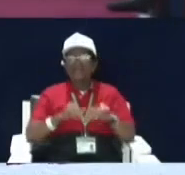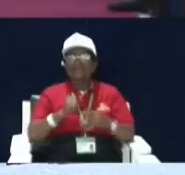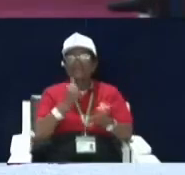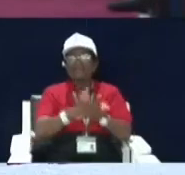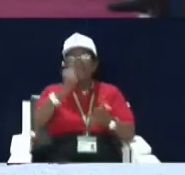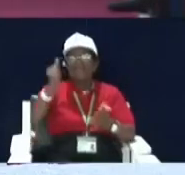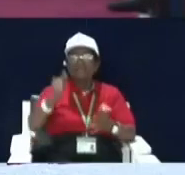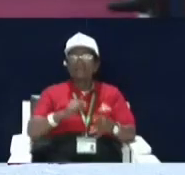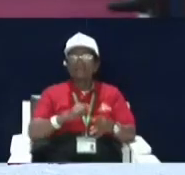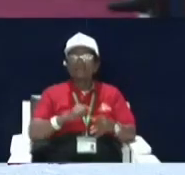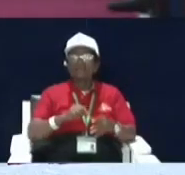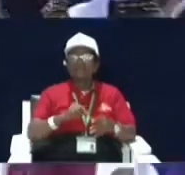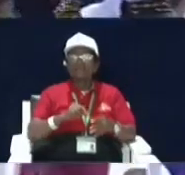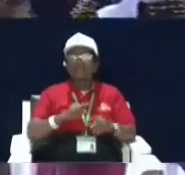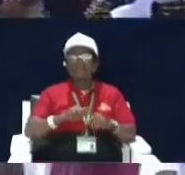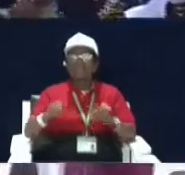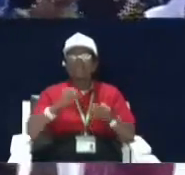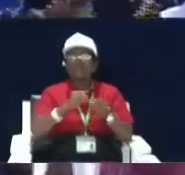But wonder number four.